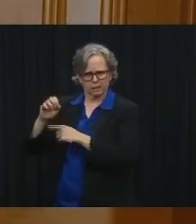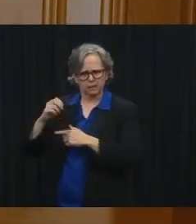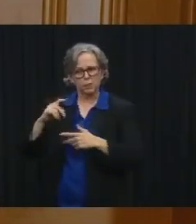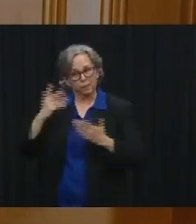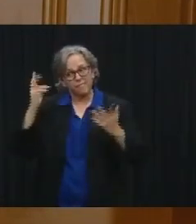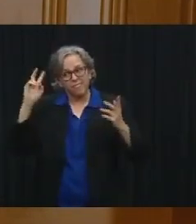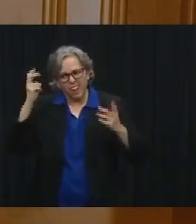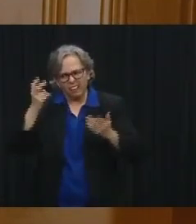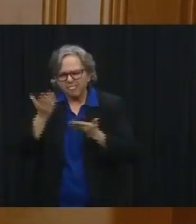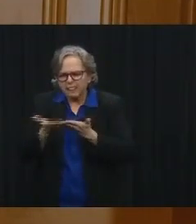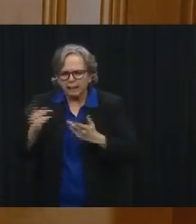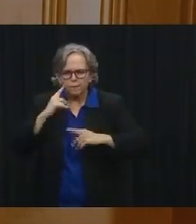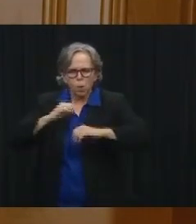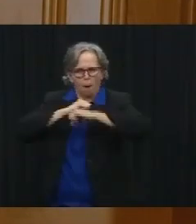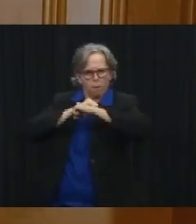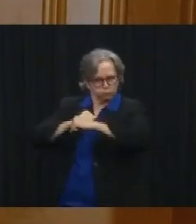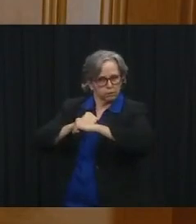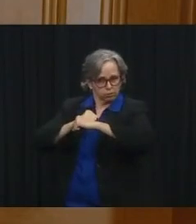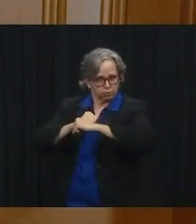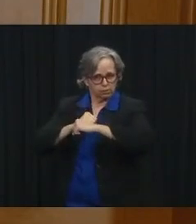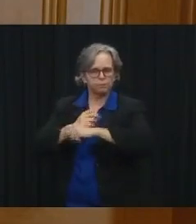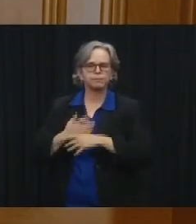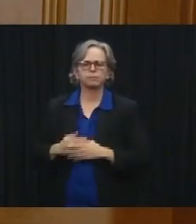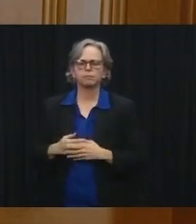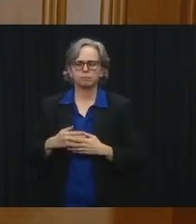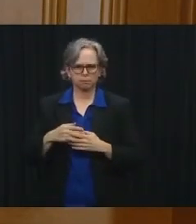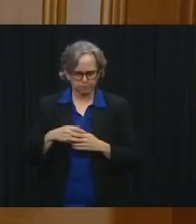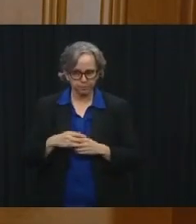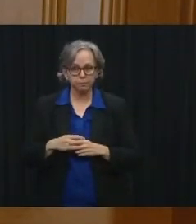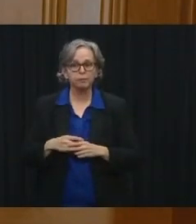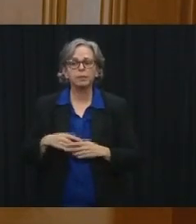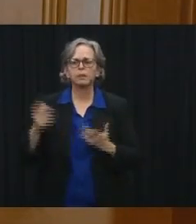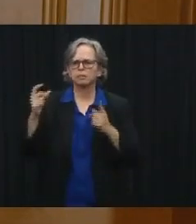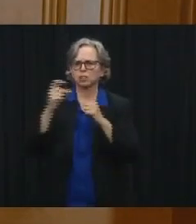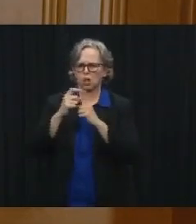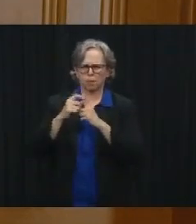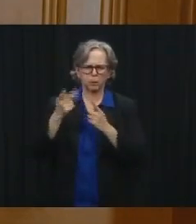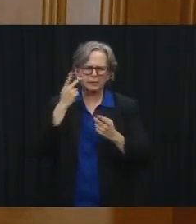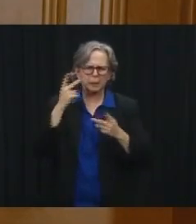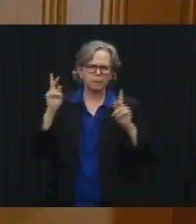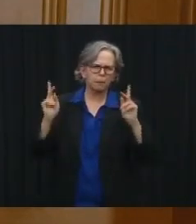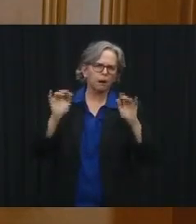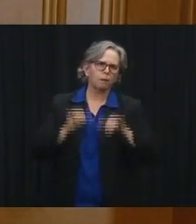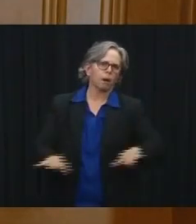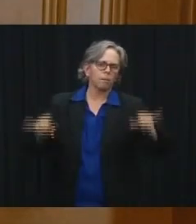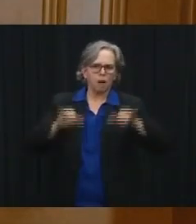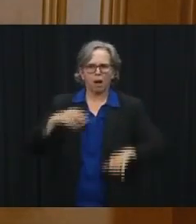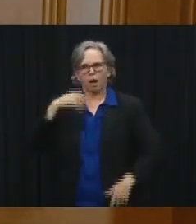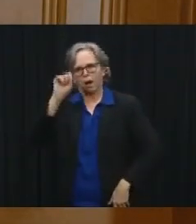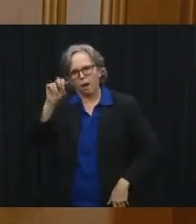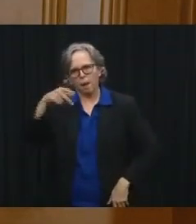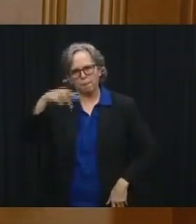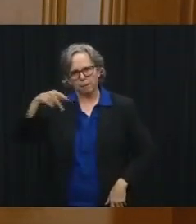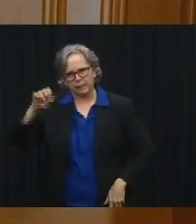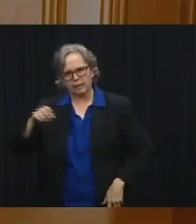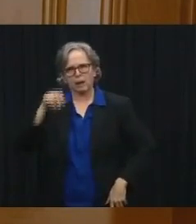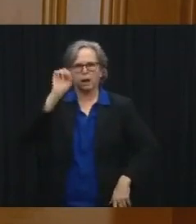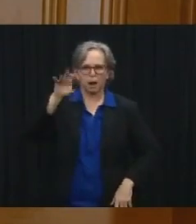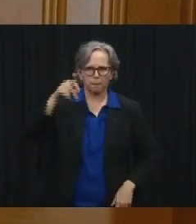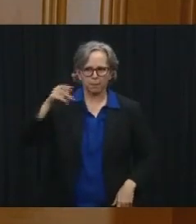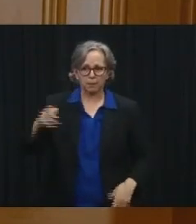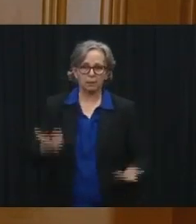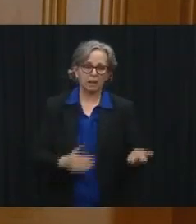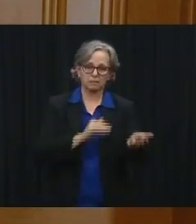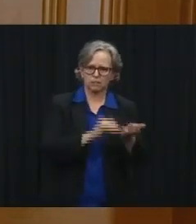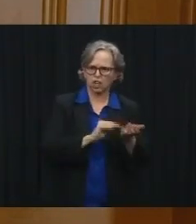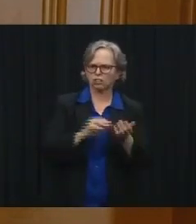PPE. This is a term that you've heard a lot in the last few weeks. Dr. Acton will talk a little bit